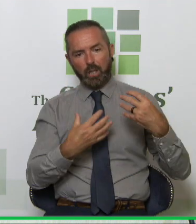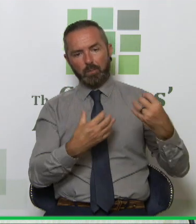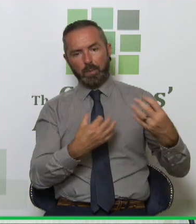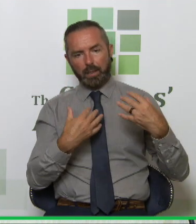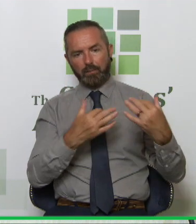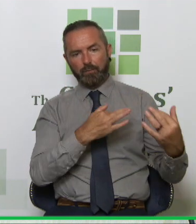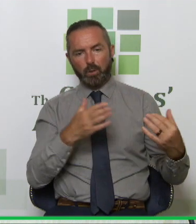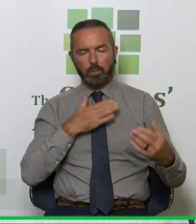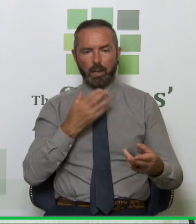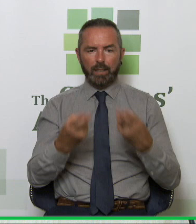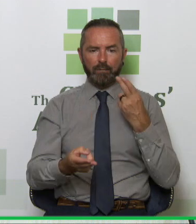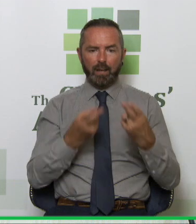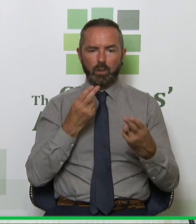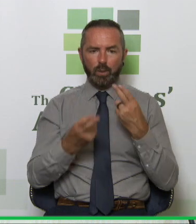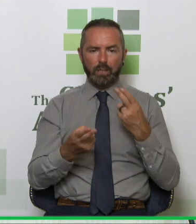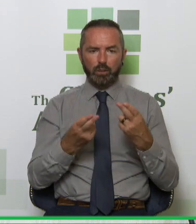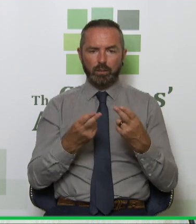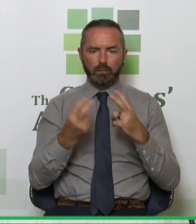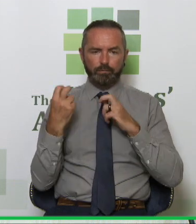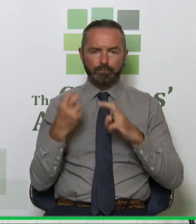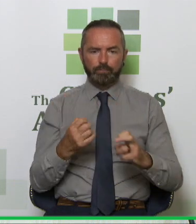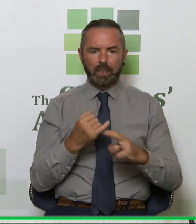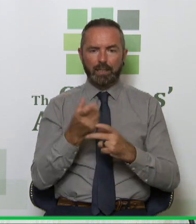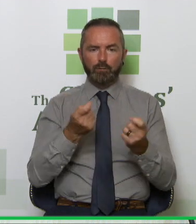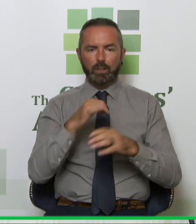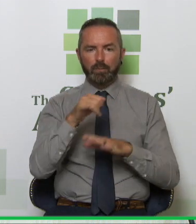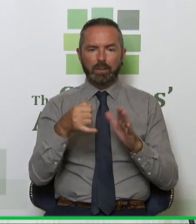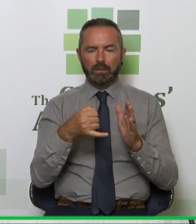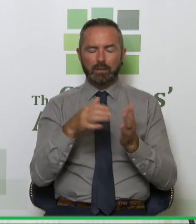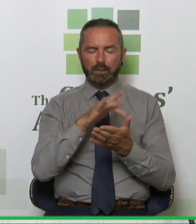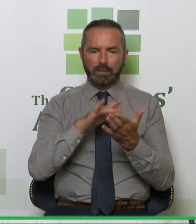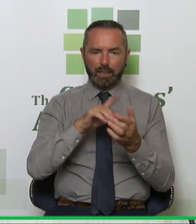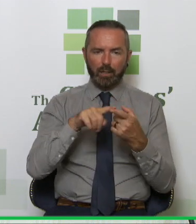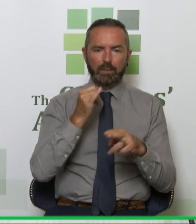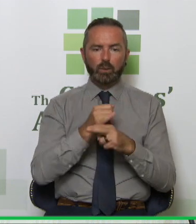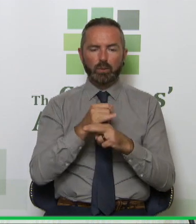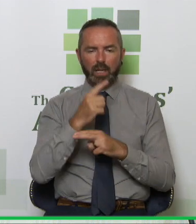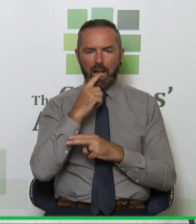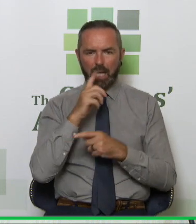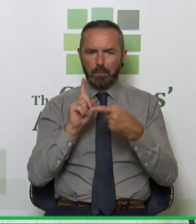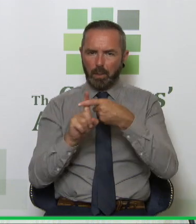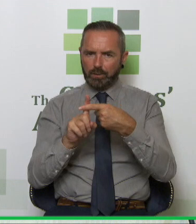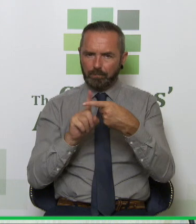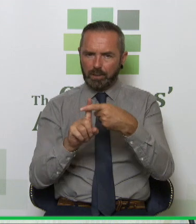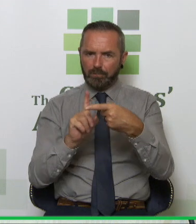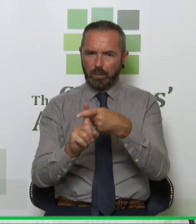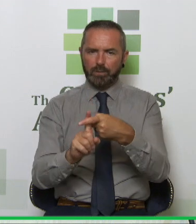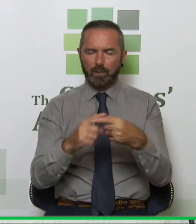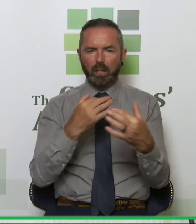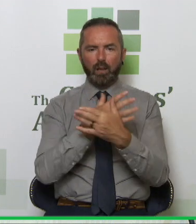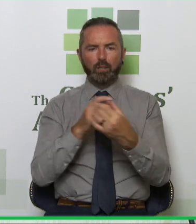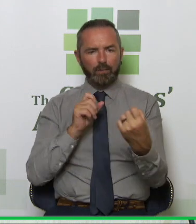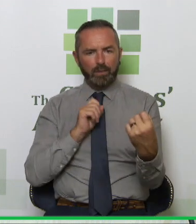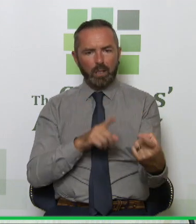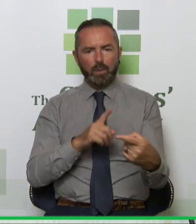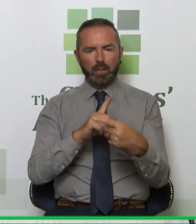evaluations that I do in treatment centres and schools is very positive. I get a lot of emails and phone